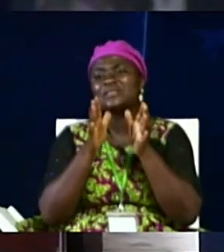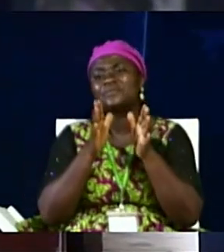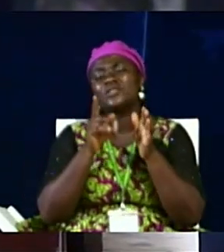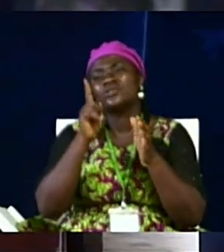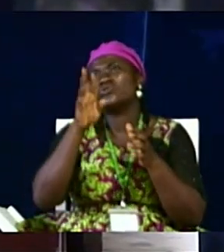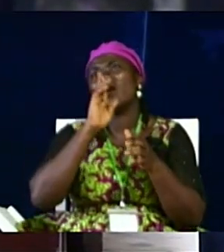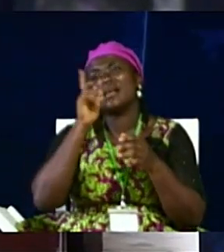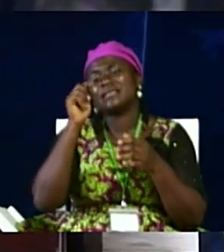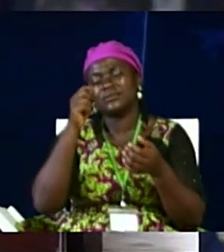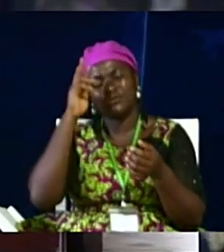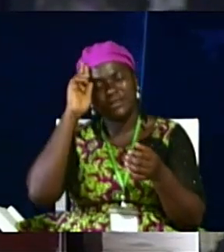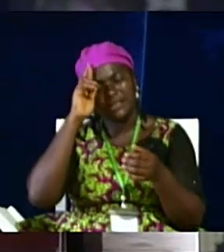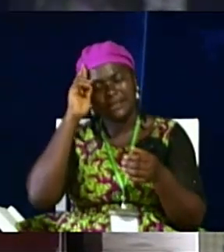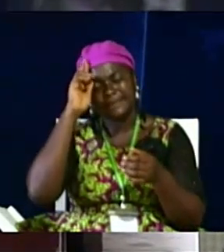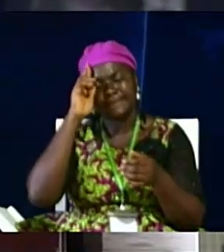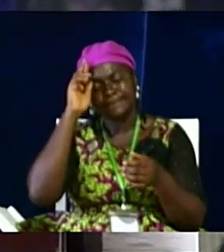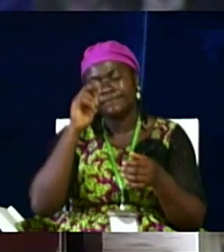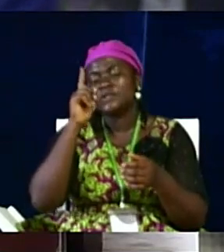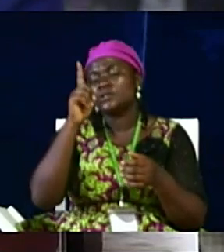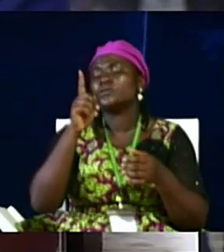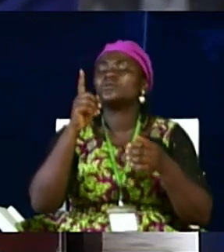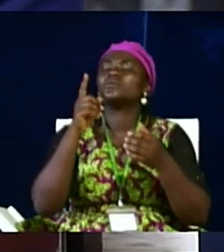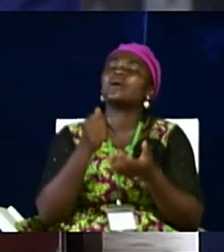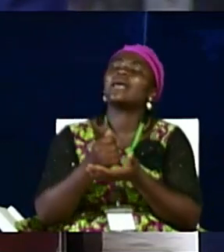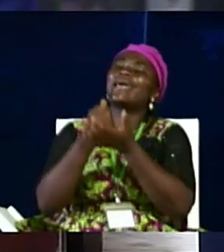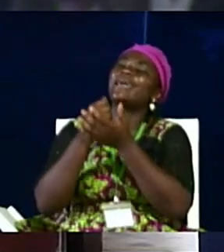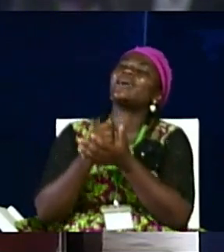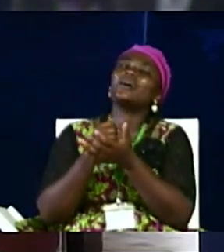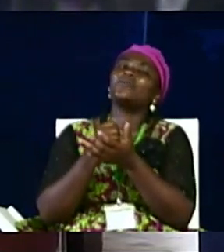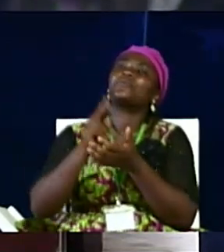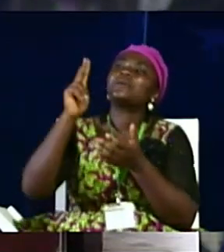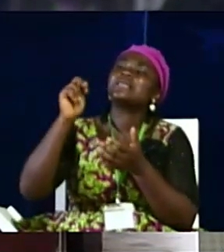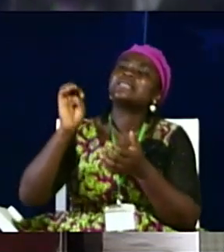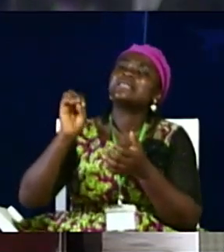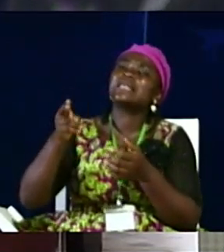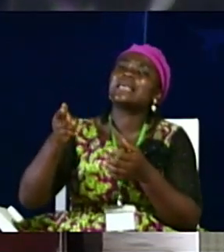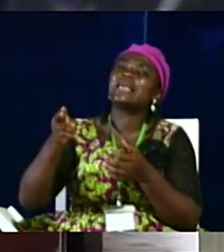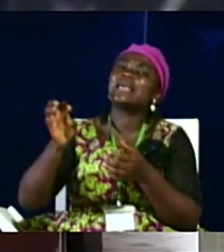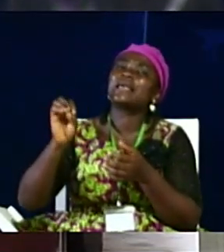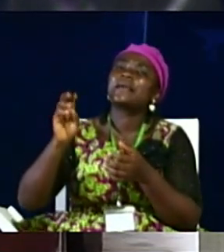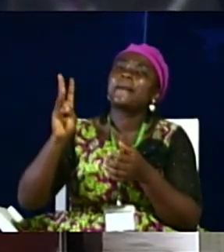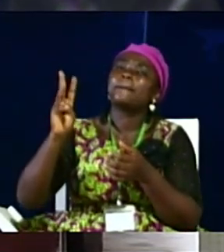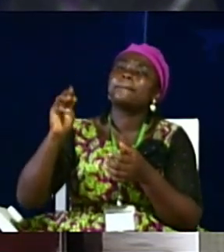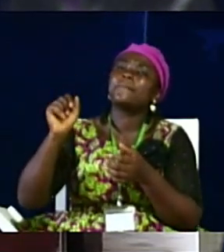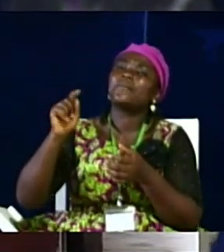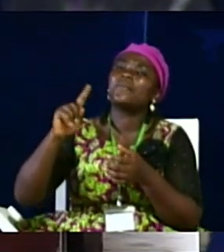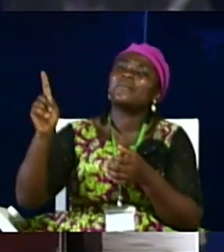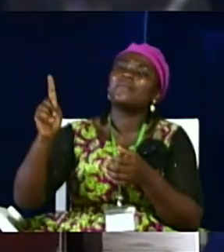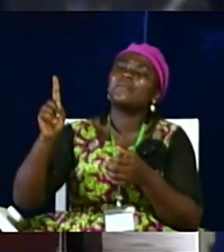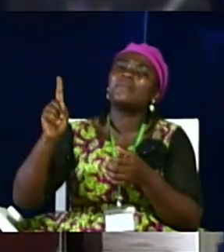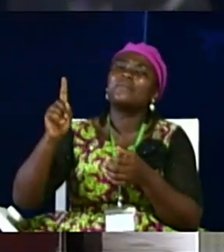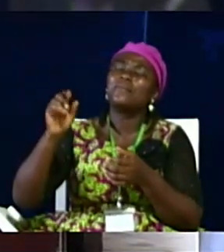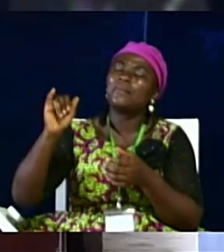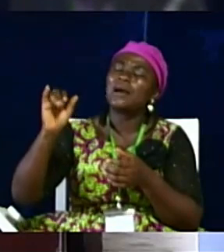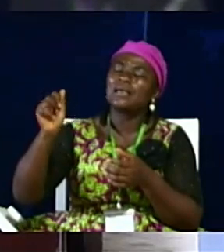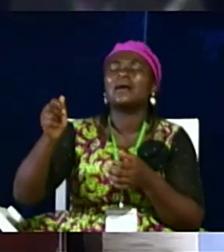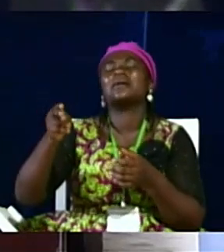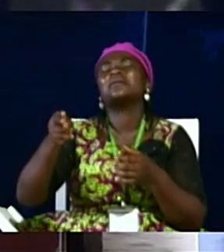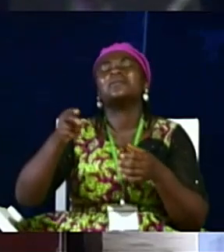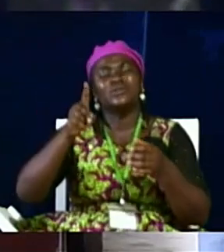reason. You helped Naaman out of his situation. My father, you changed his